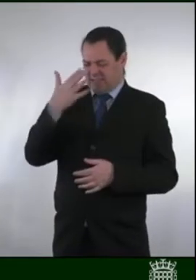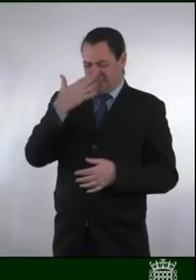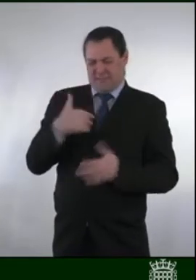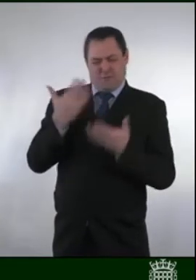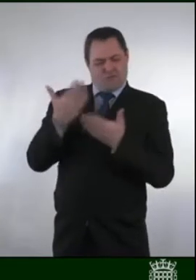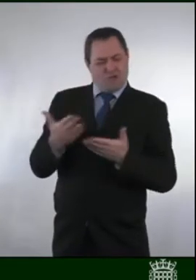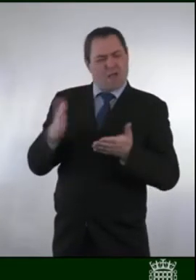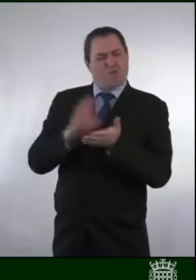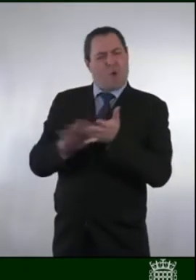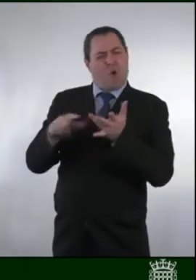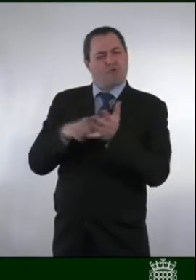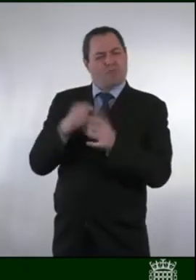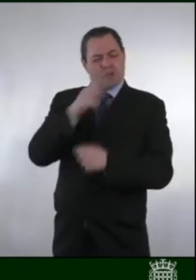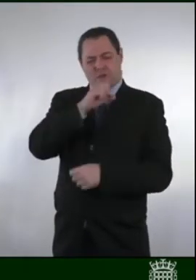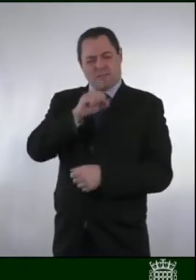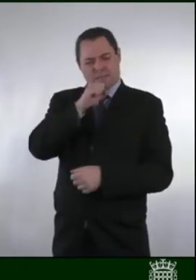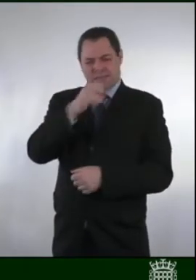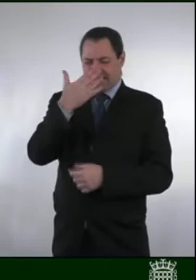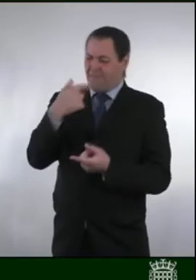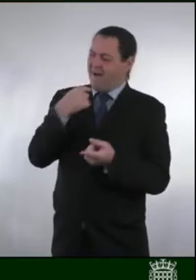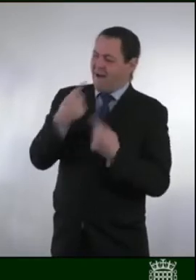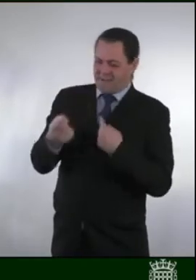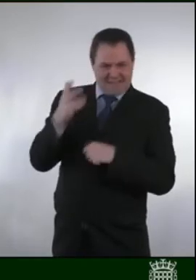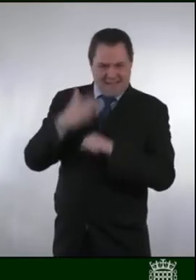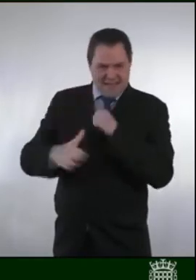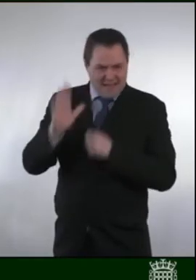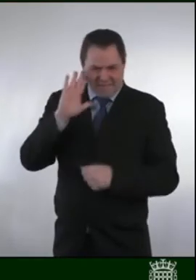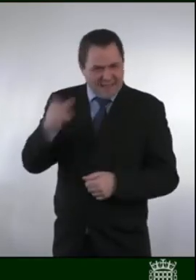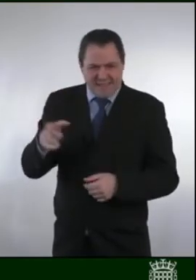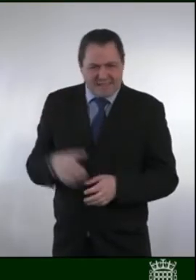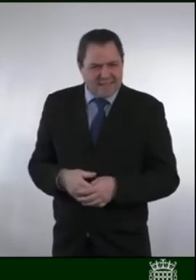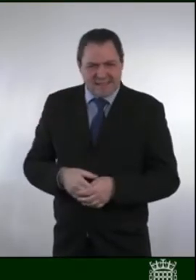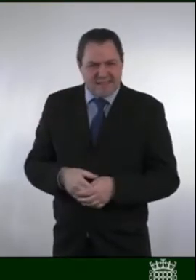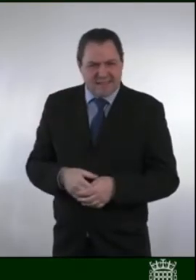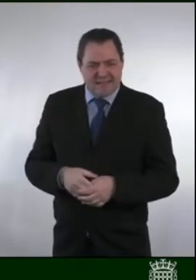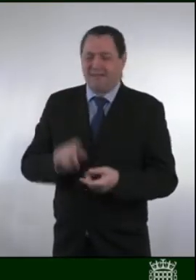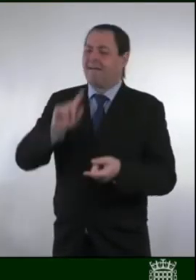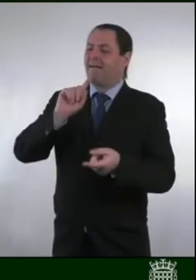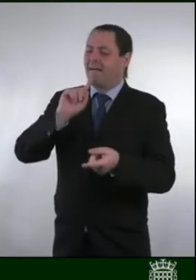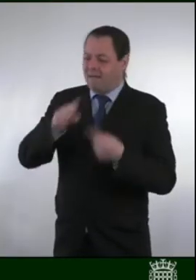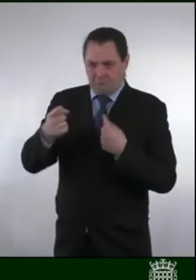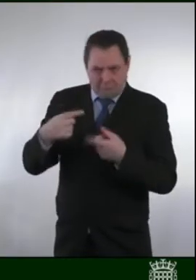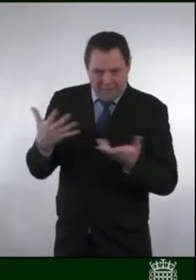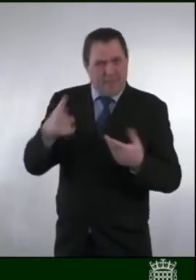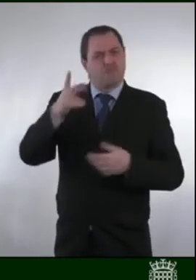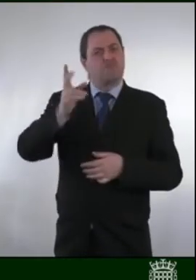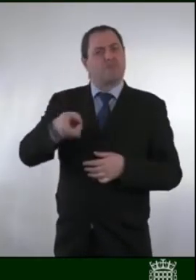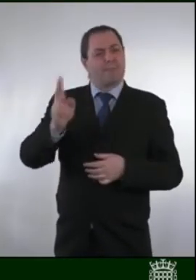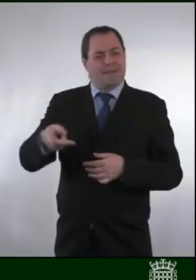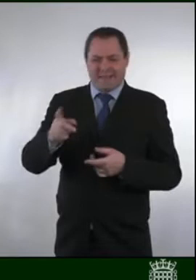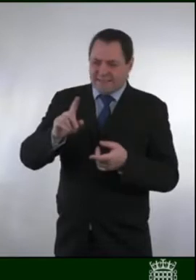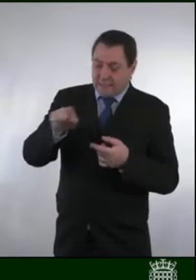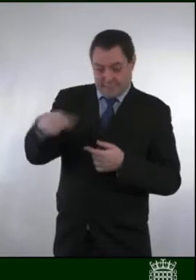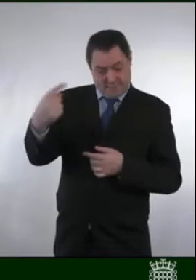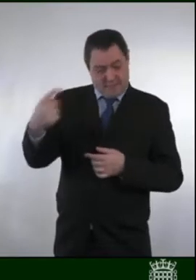Gentleman's questions that he fails to listen to the answer that I have just given. And let me repeat, because he said that